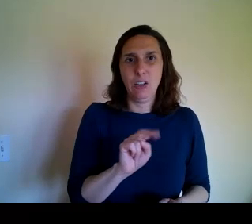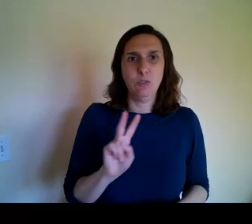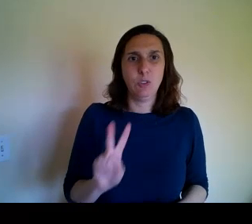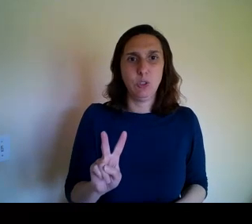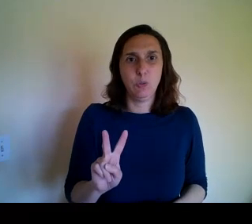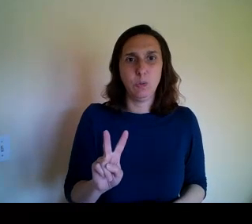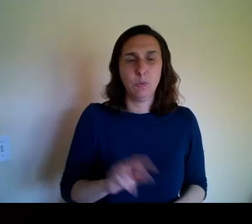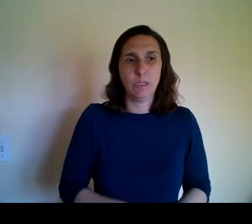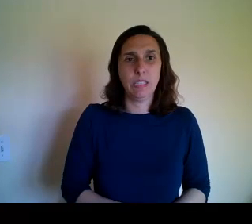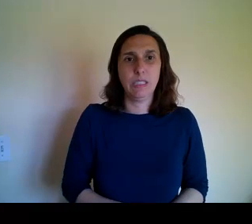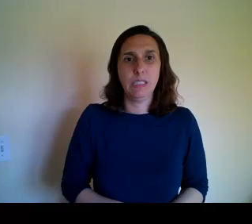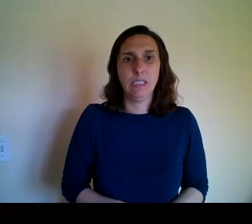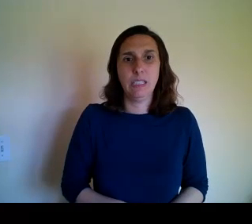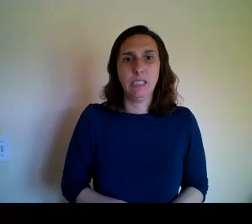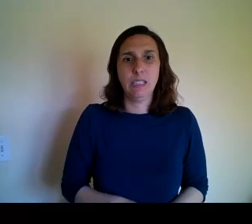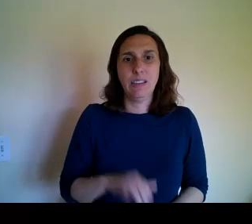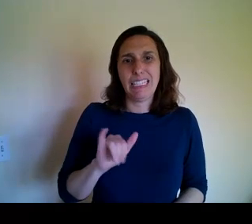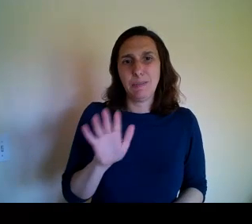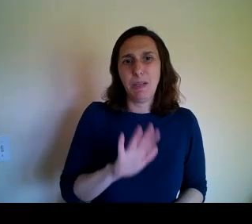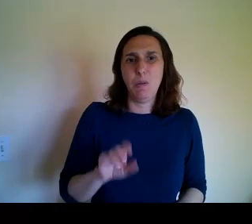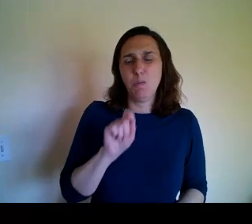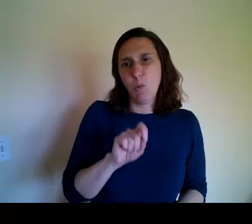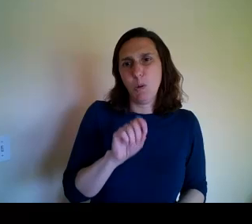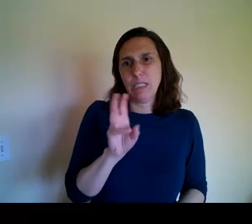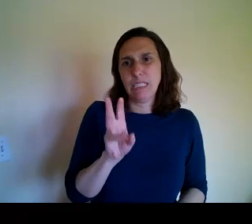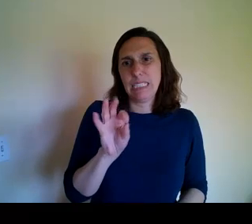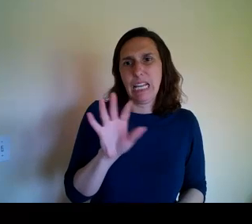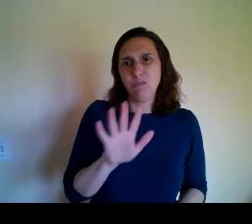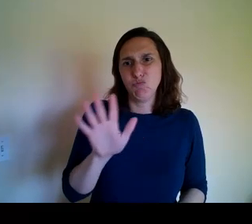which is about 0.69-ish, I think.